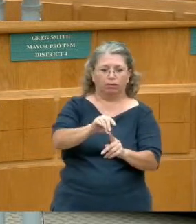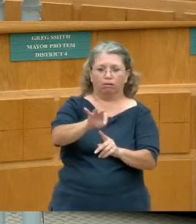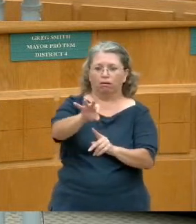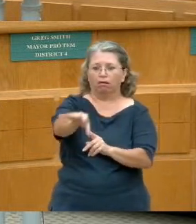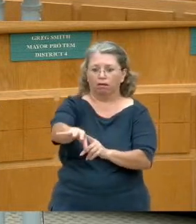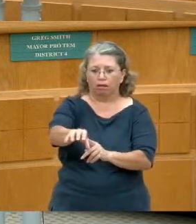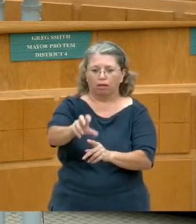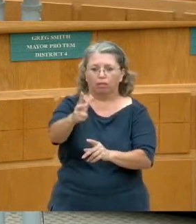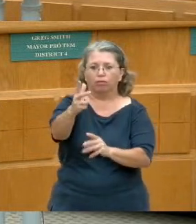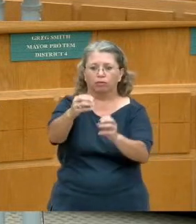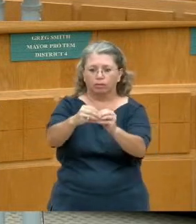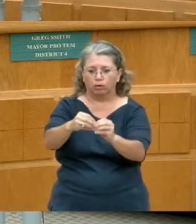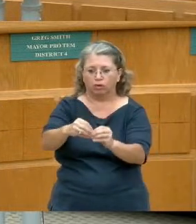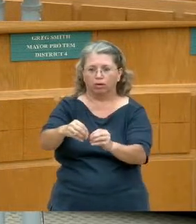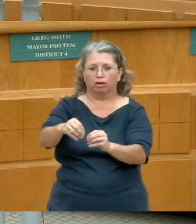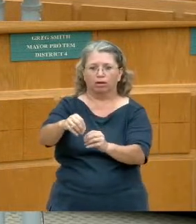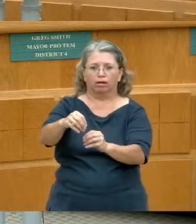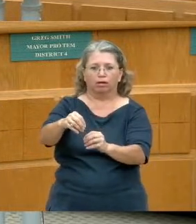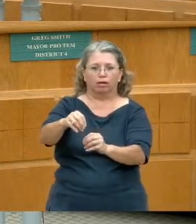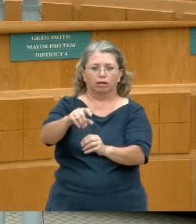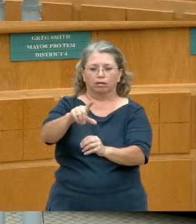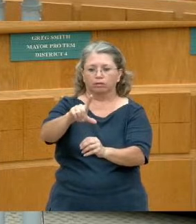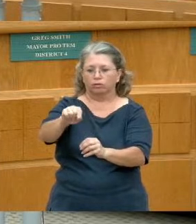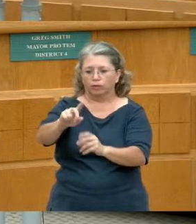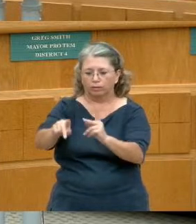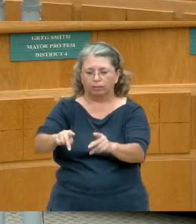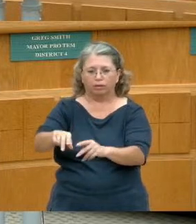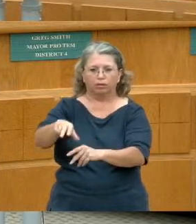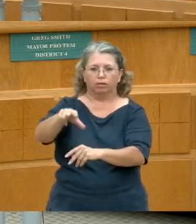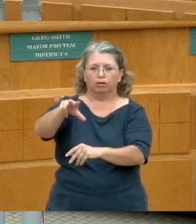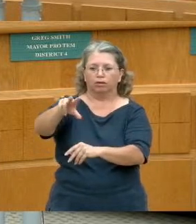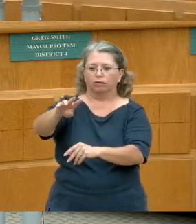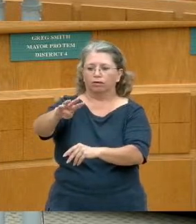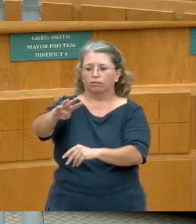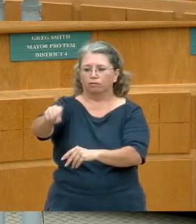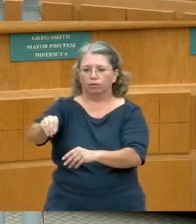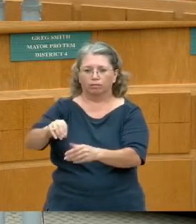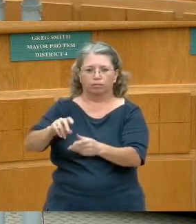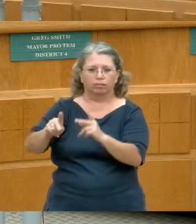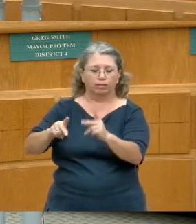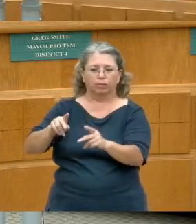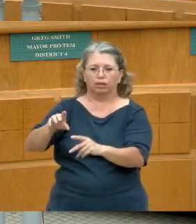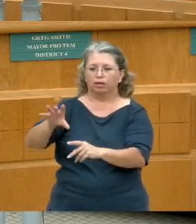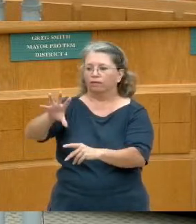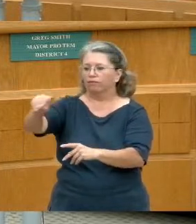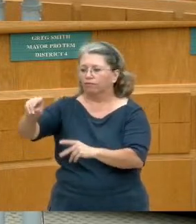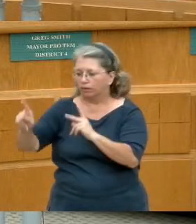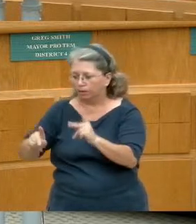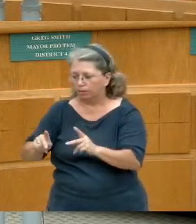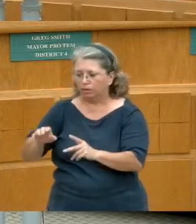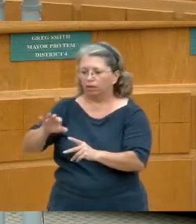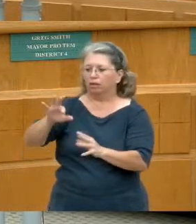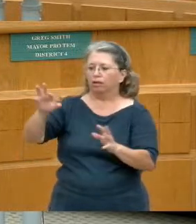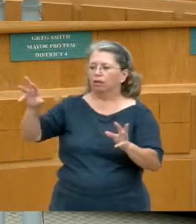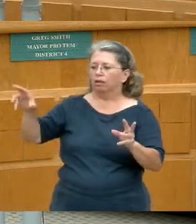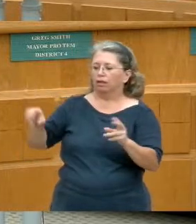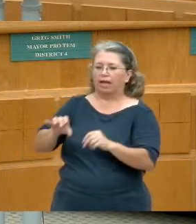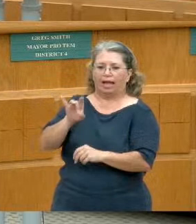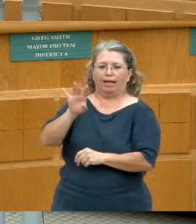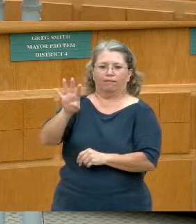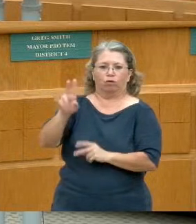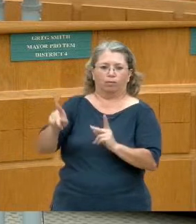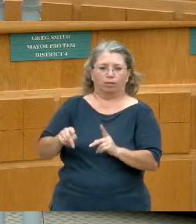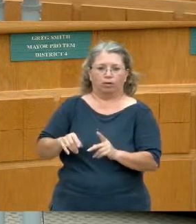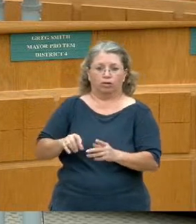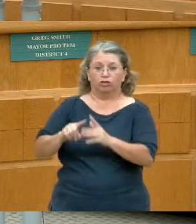on week 4. So this is exponential growth, and that results in 84 people infected in just 1 month from one